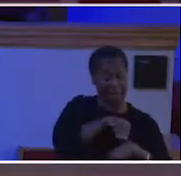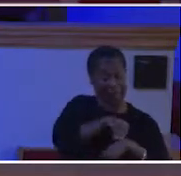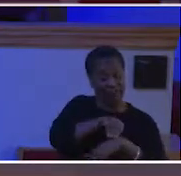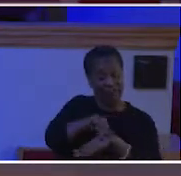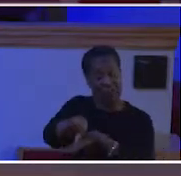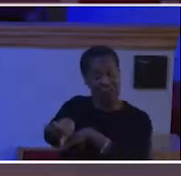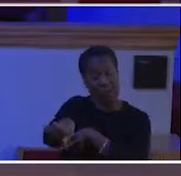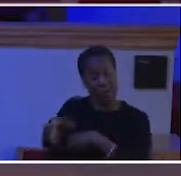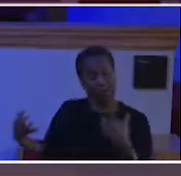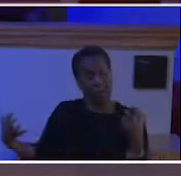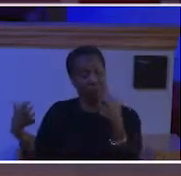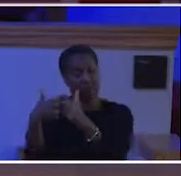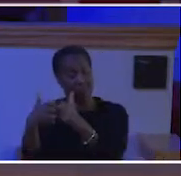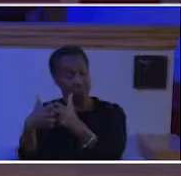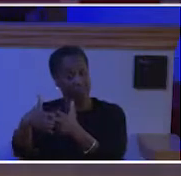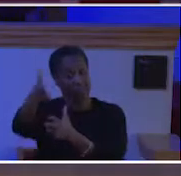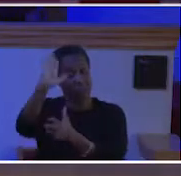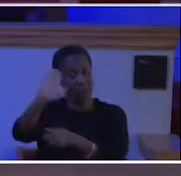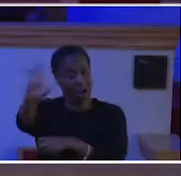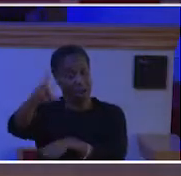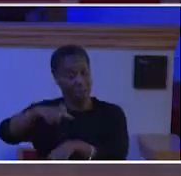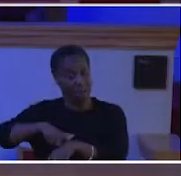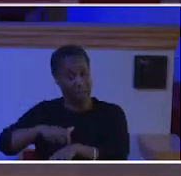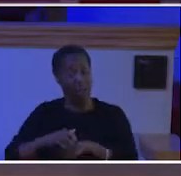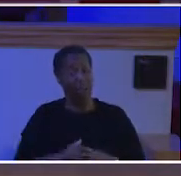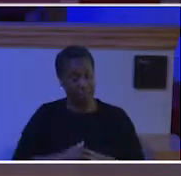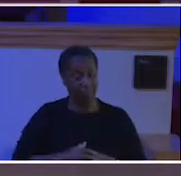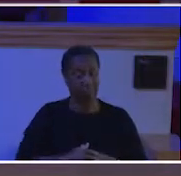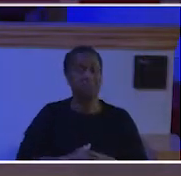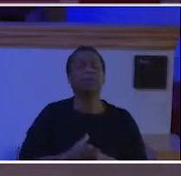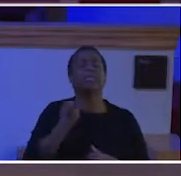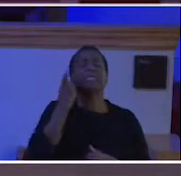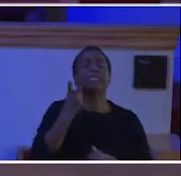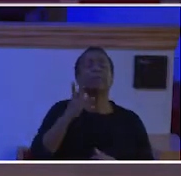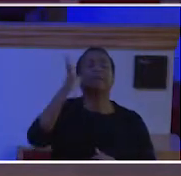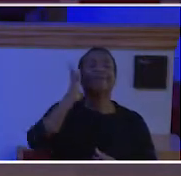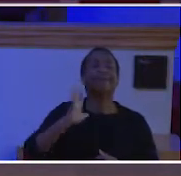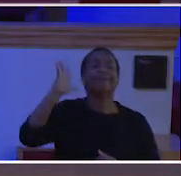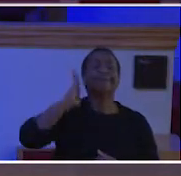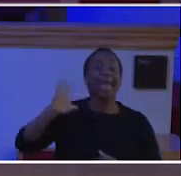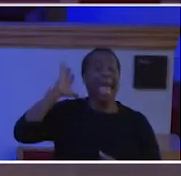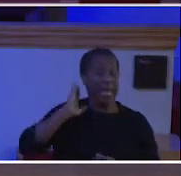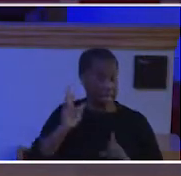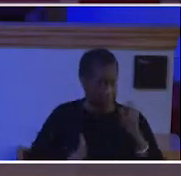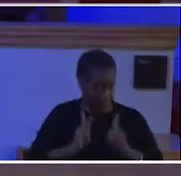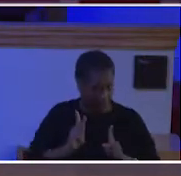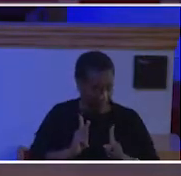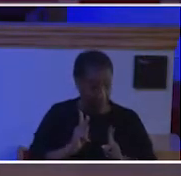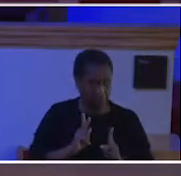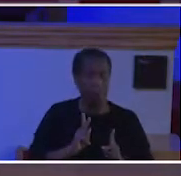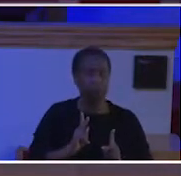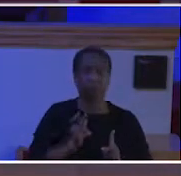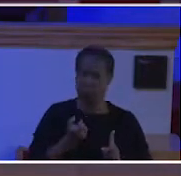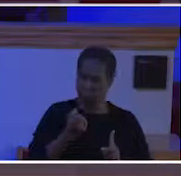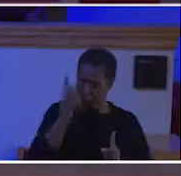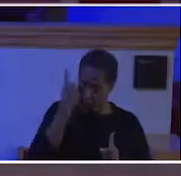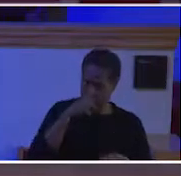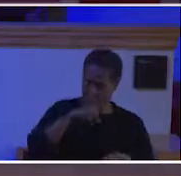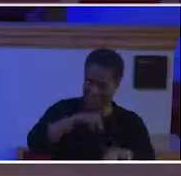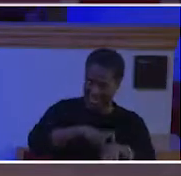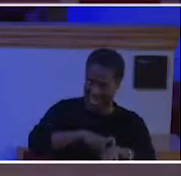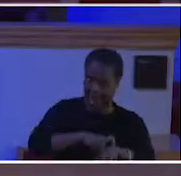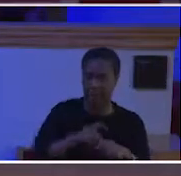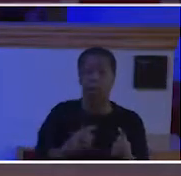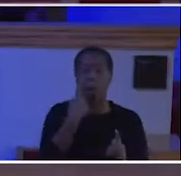You see, beloved, the ancient people had two understandings of time. One was